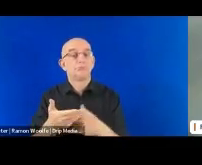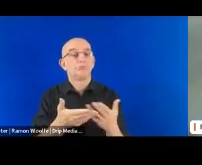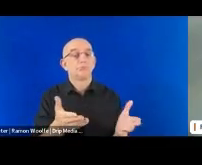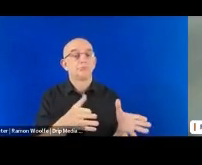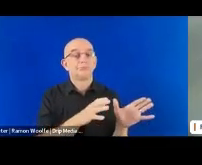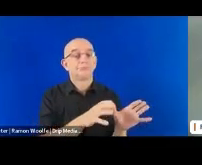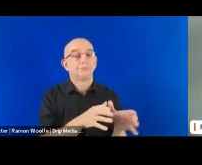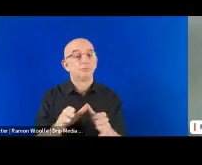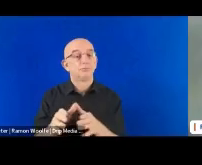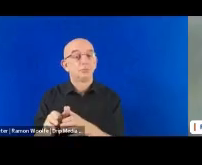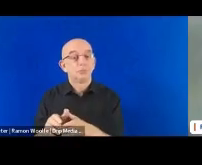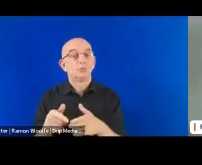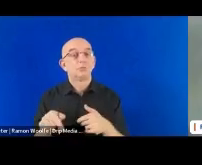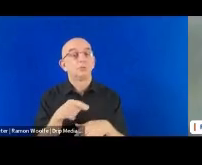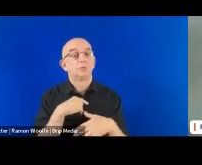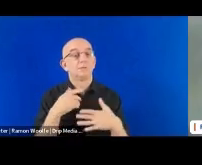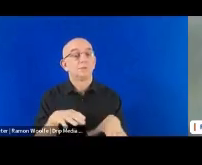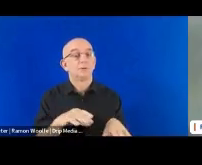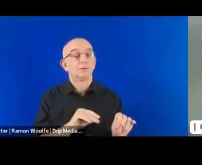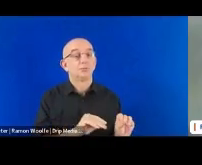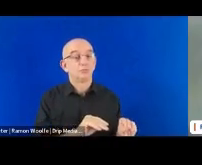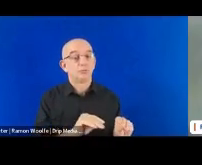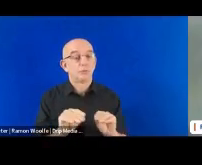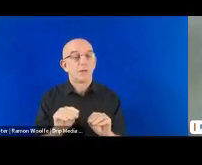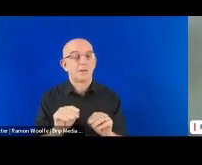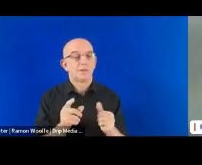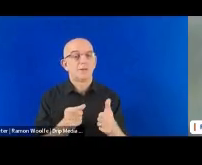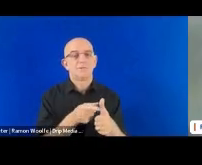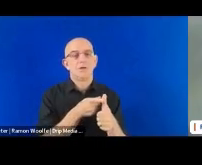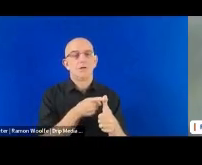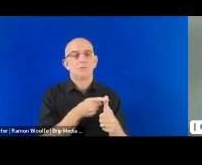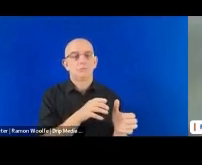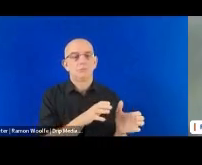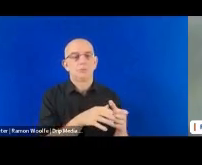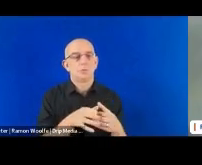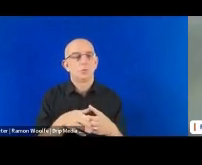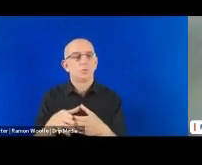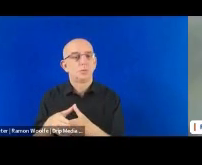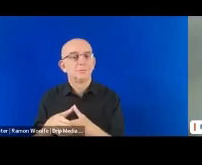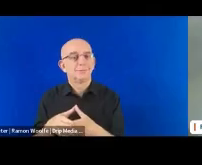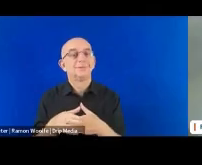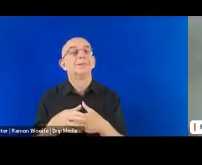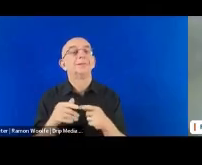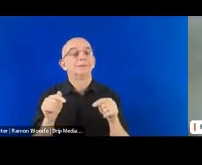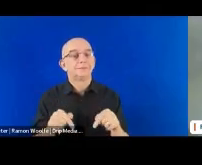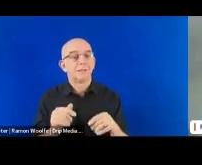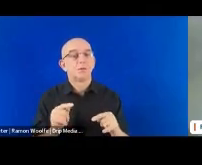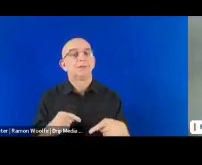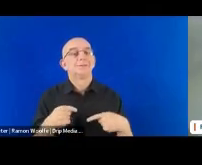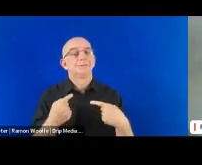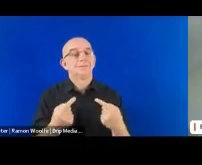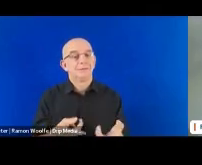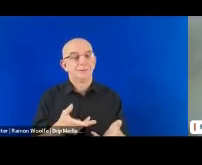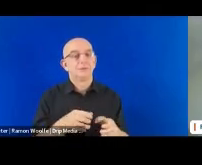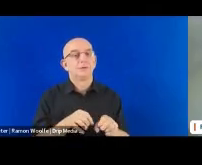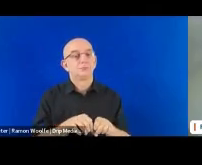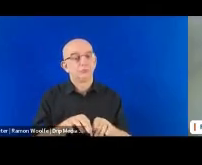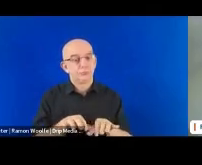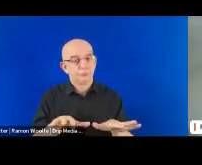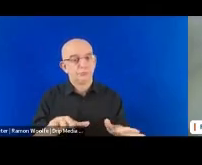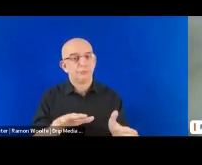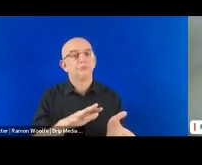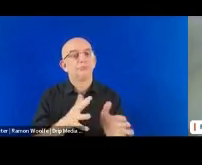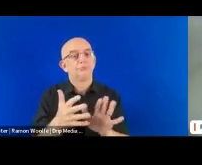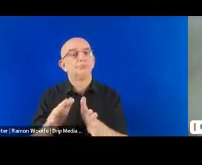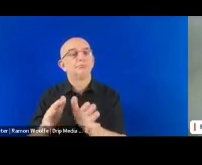a lot more. And what's the reason? Is because capacity gaps remain in many African countries and the MENA region that must